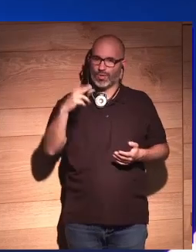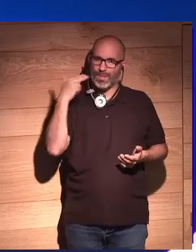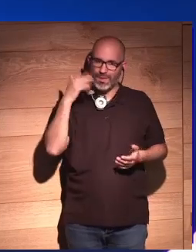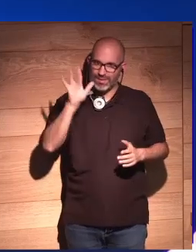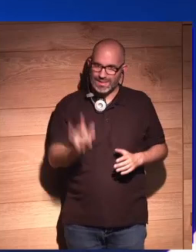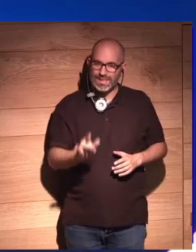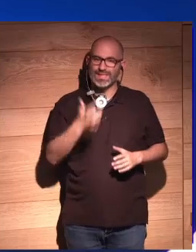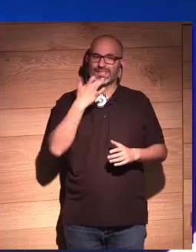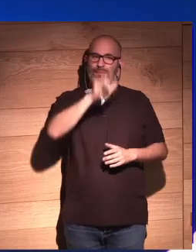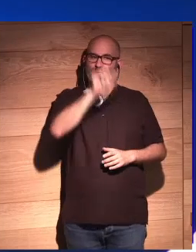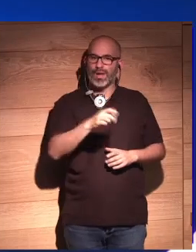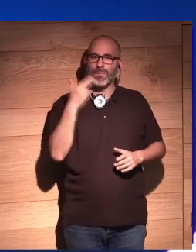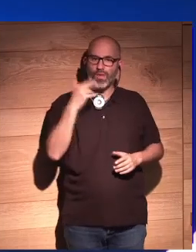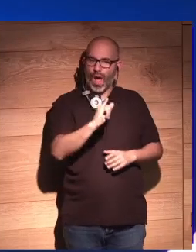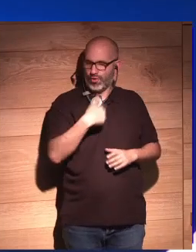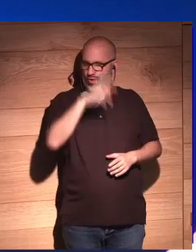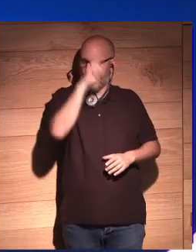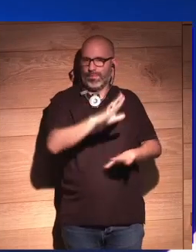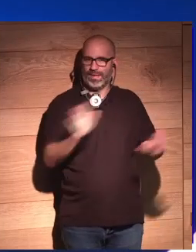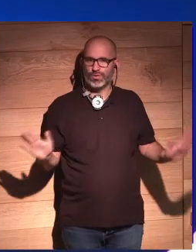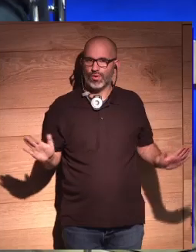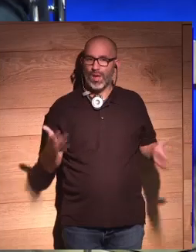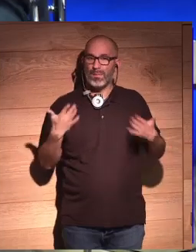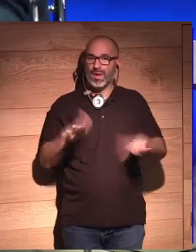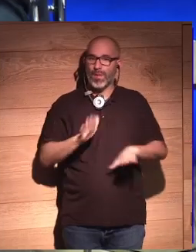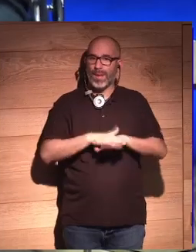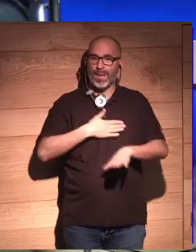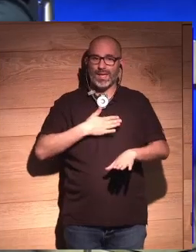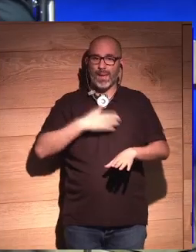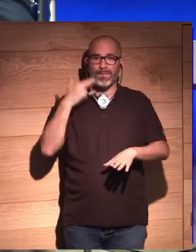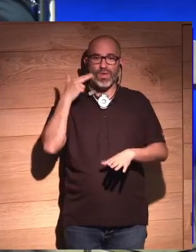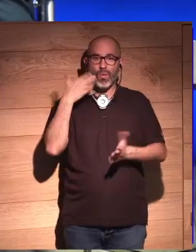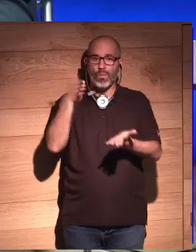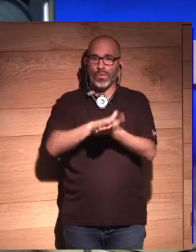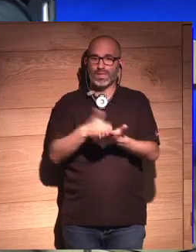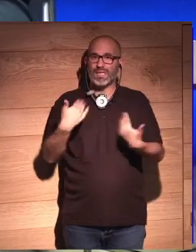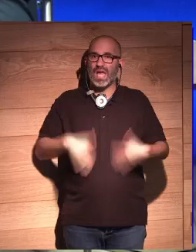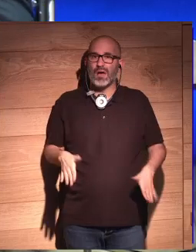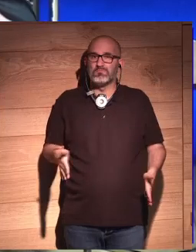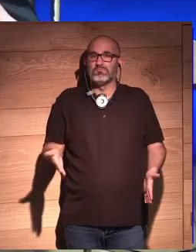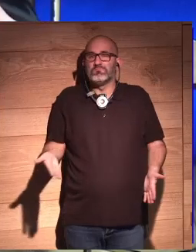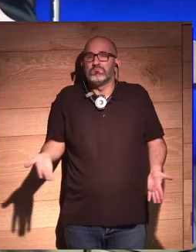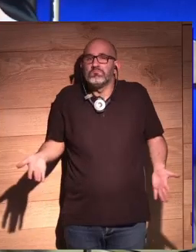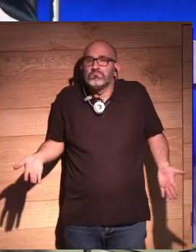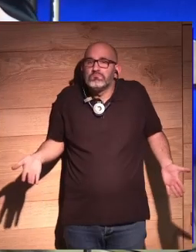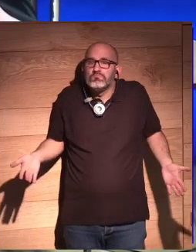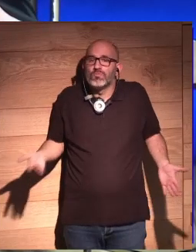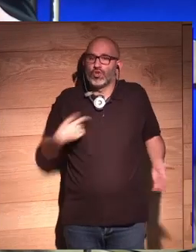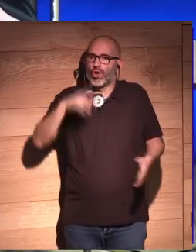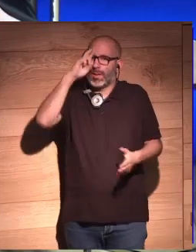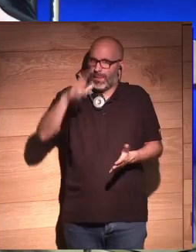is lessened. Yeah. Yeah, absolutely. Well, you know, we go from technology to transcendence.